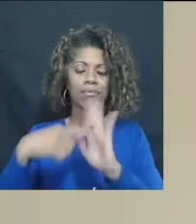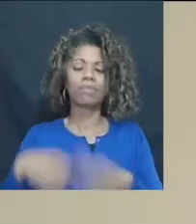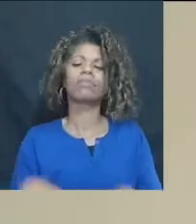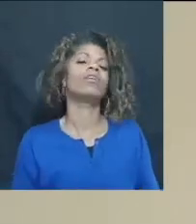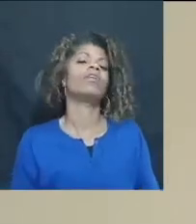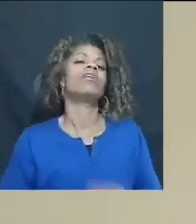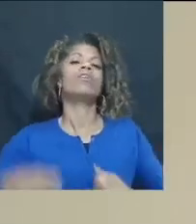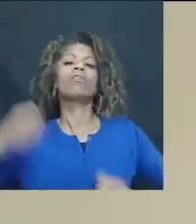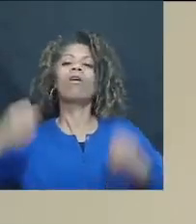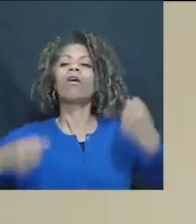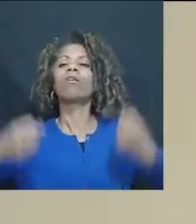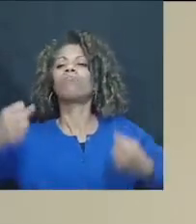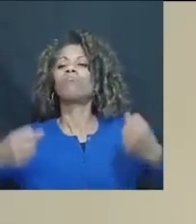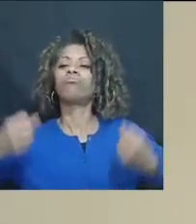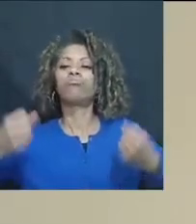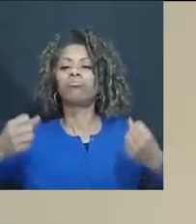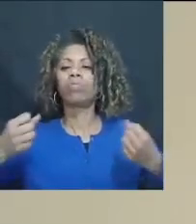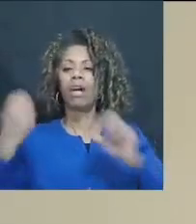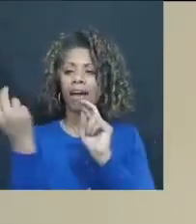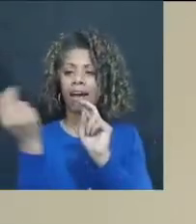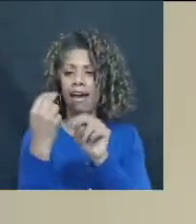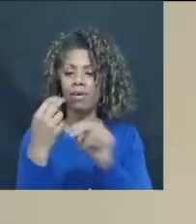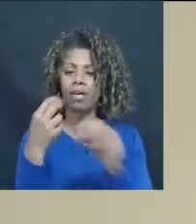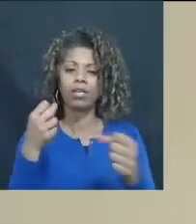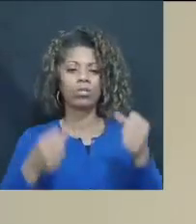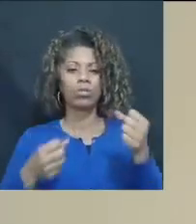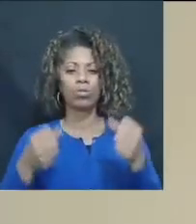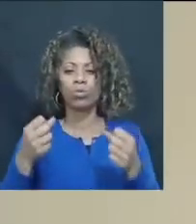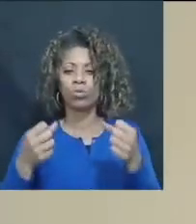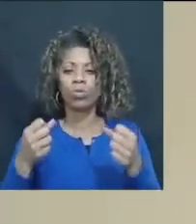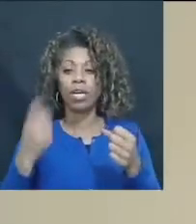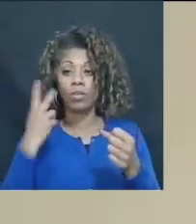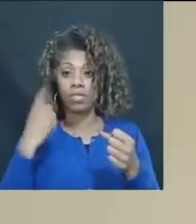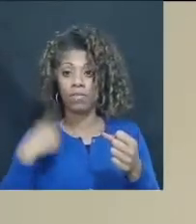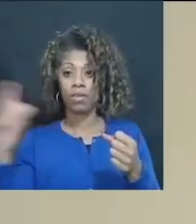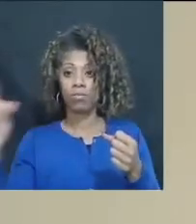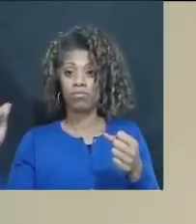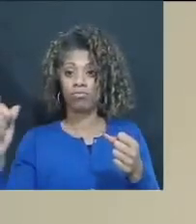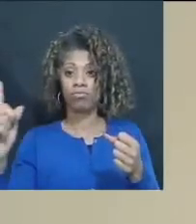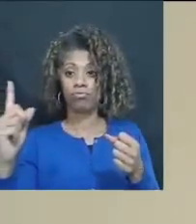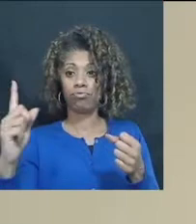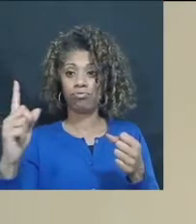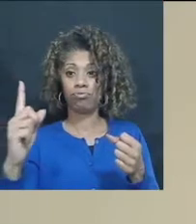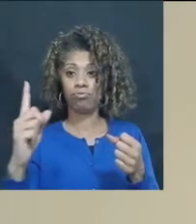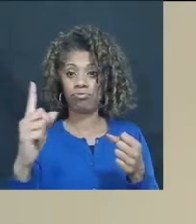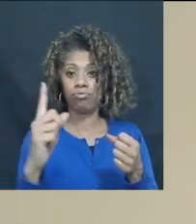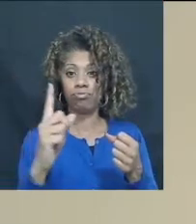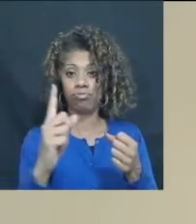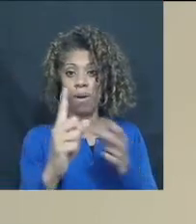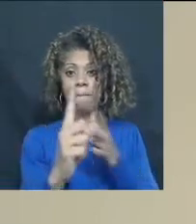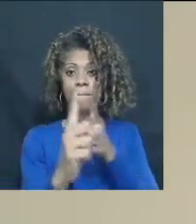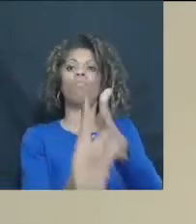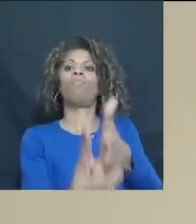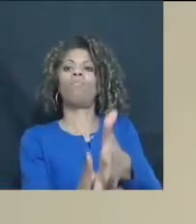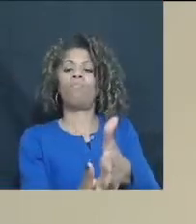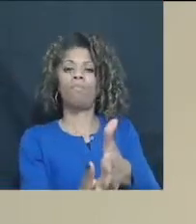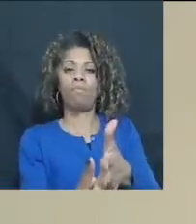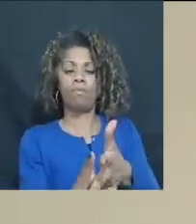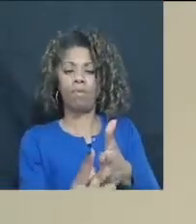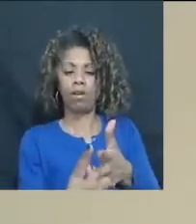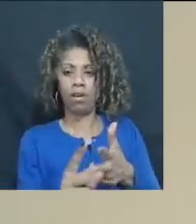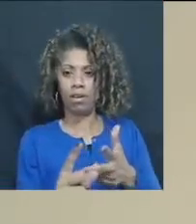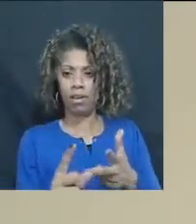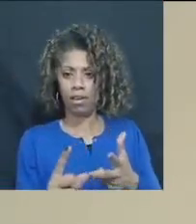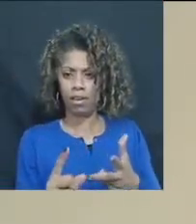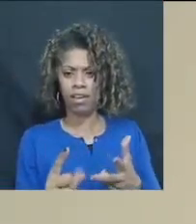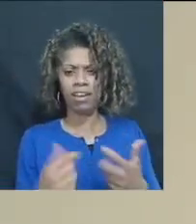the street and you turn and bear down on me and run me over with your vehicle because you hate me, that's evil and that's wrong. But if you're driving your vehicle 50